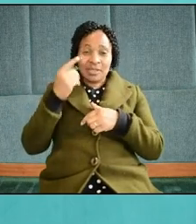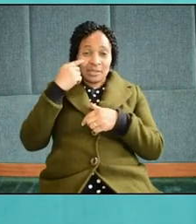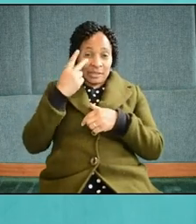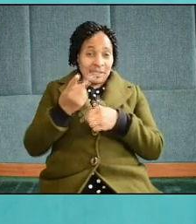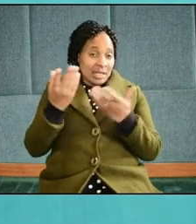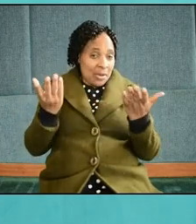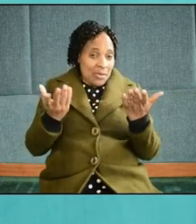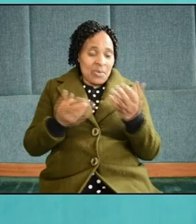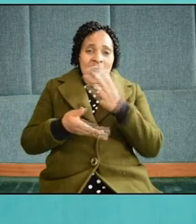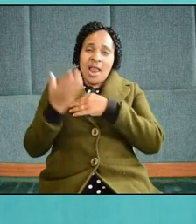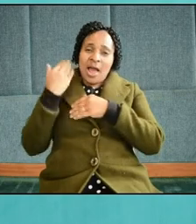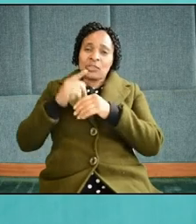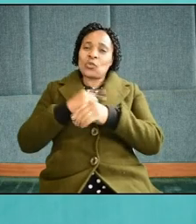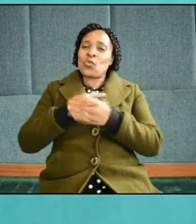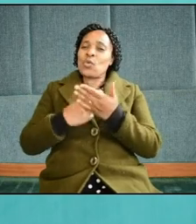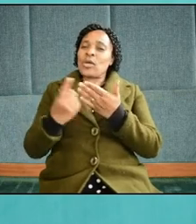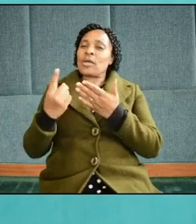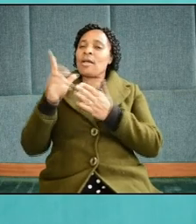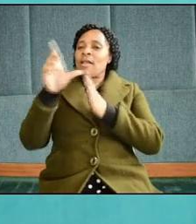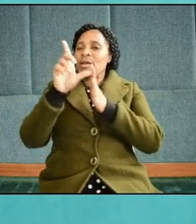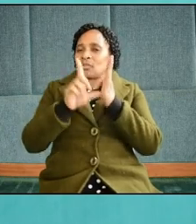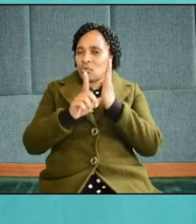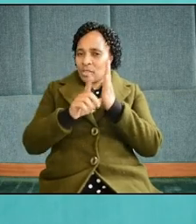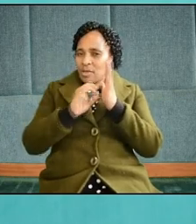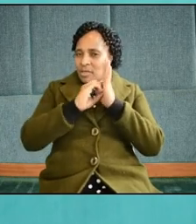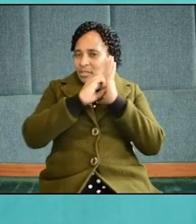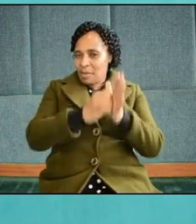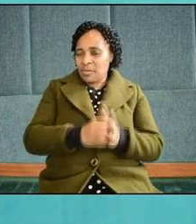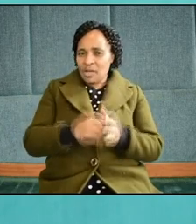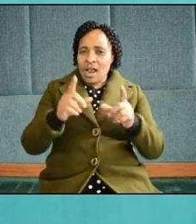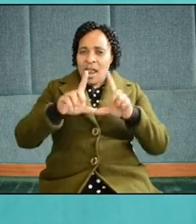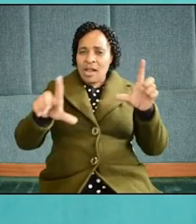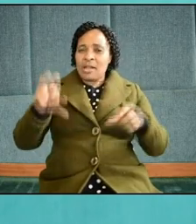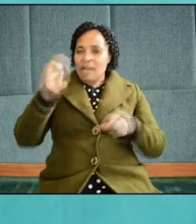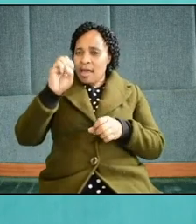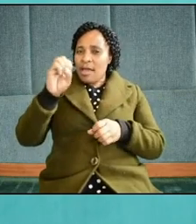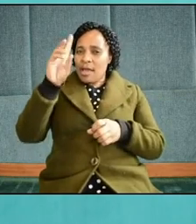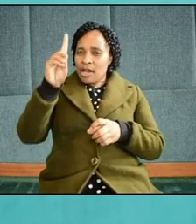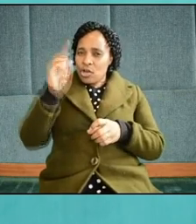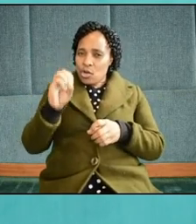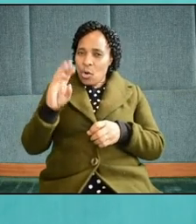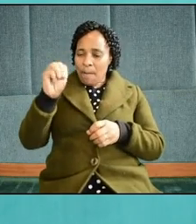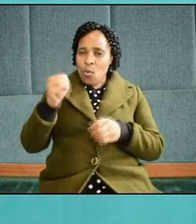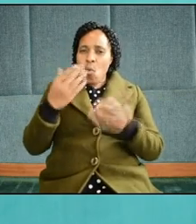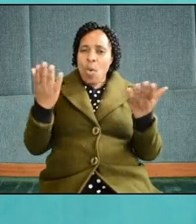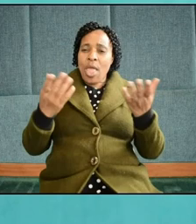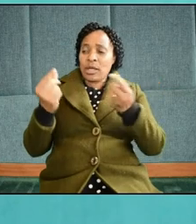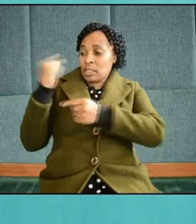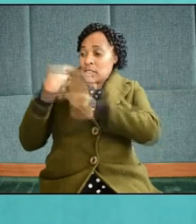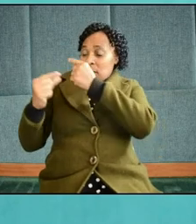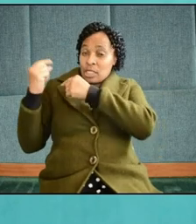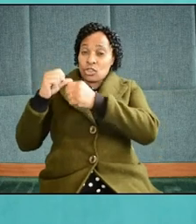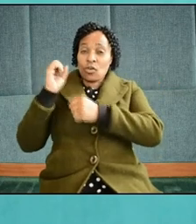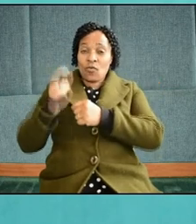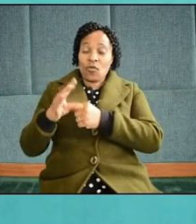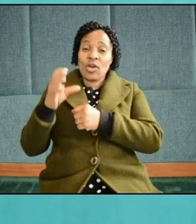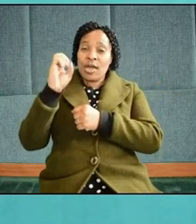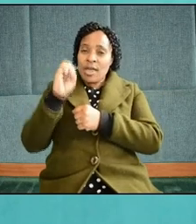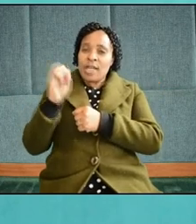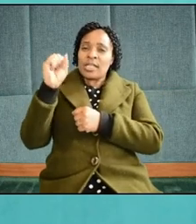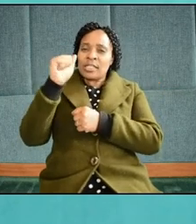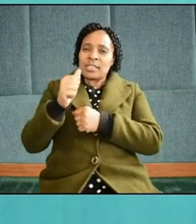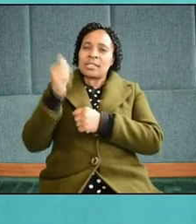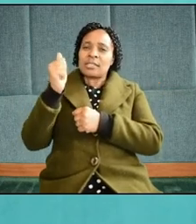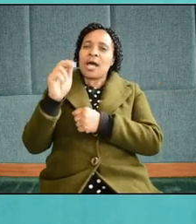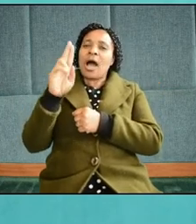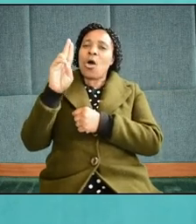from last week's lesson, for example, the land of Edom, yeah, where the descendants of Esau lived, they had to pass through